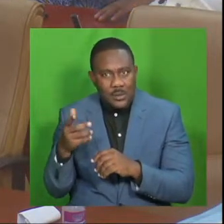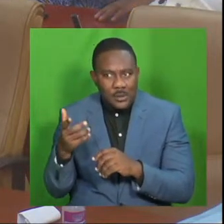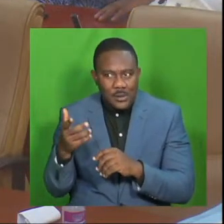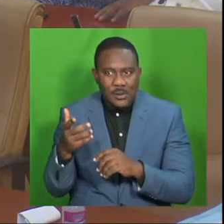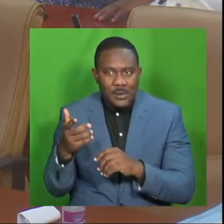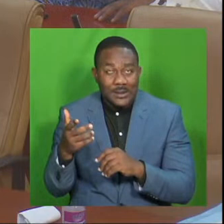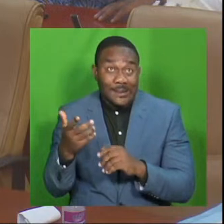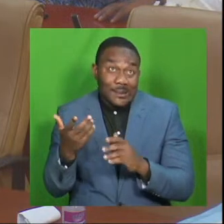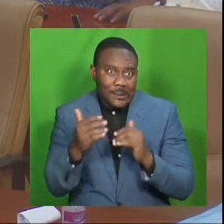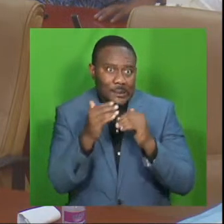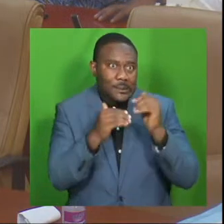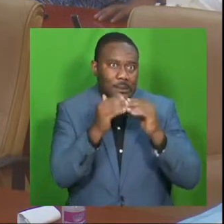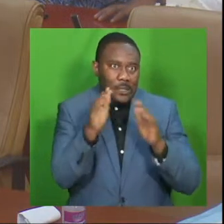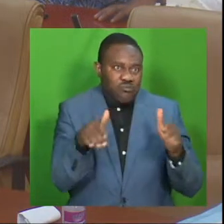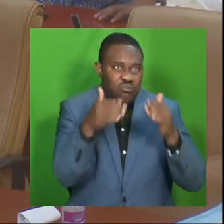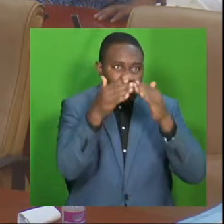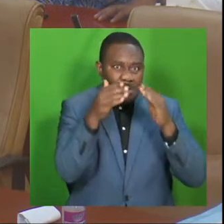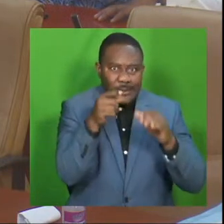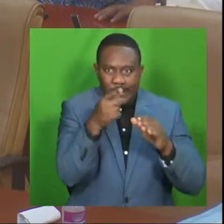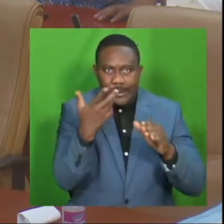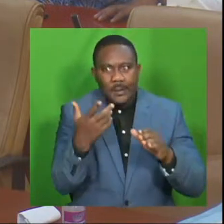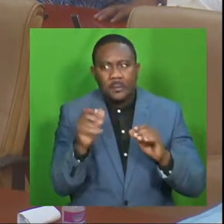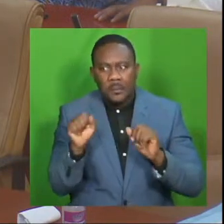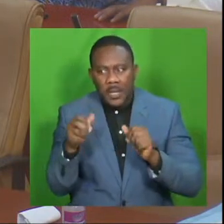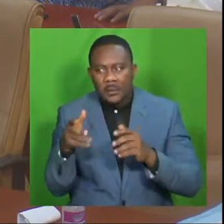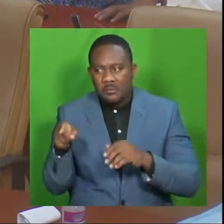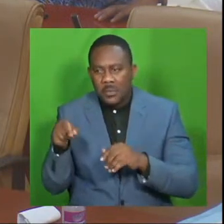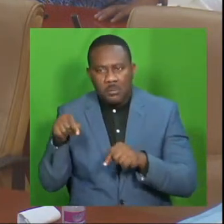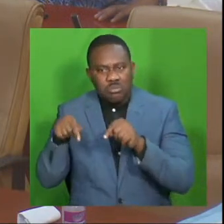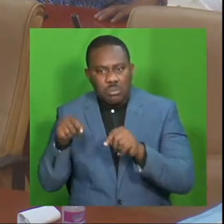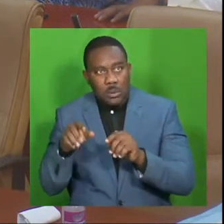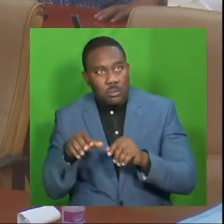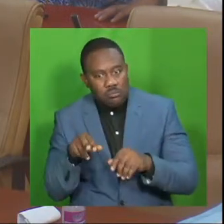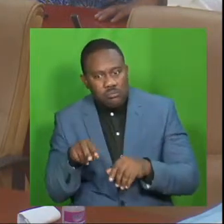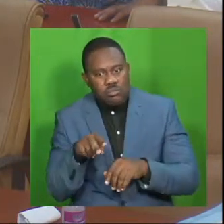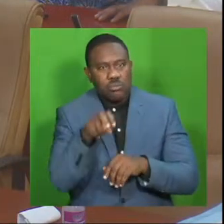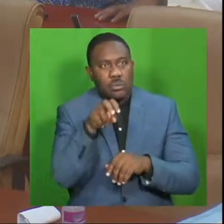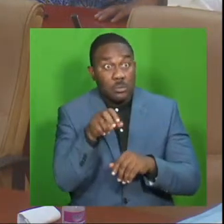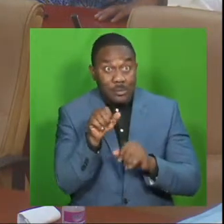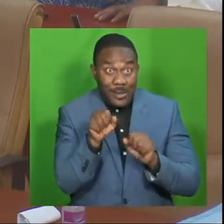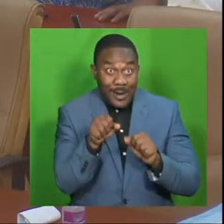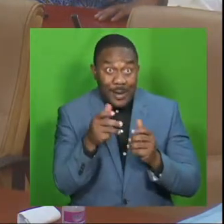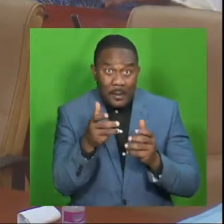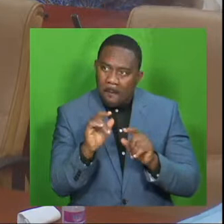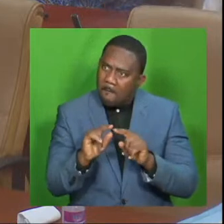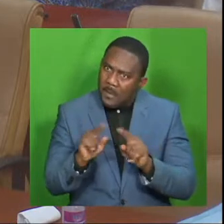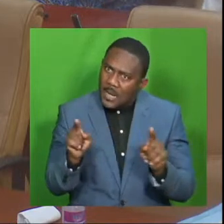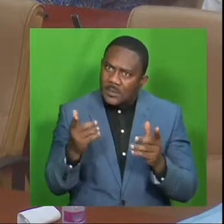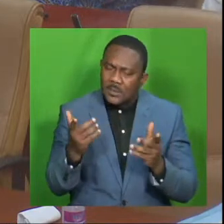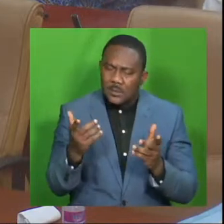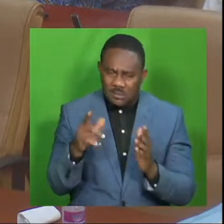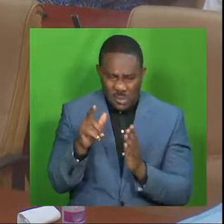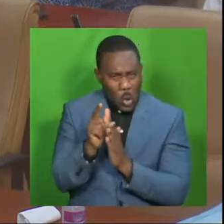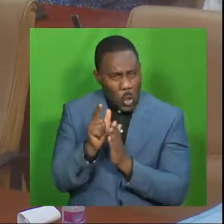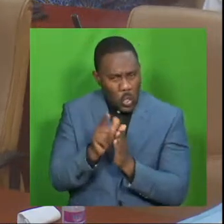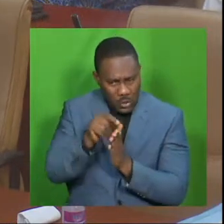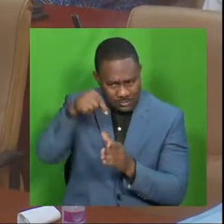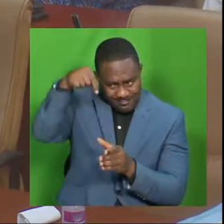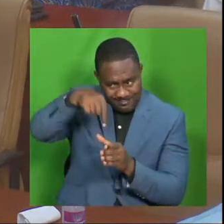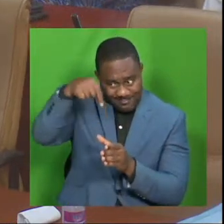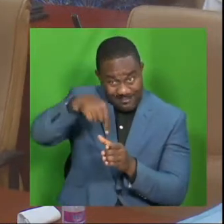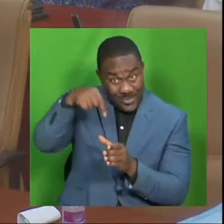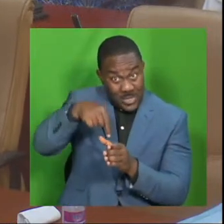disability compliant. But as to whether in our laws we've been able